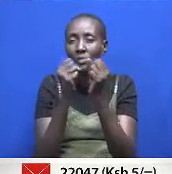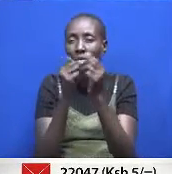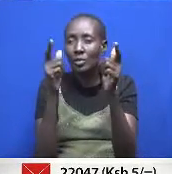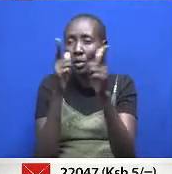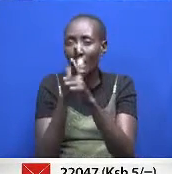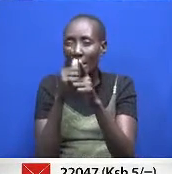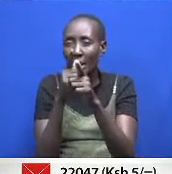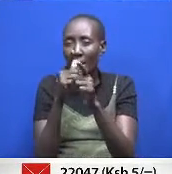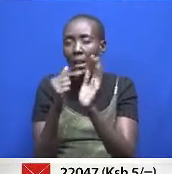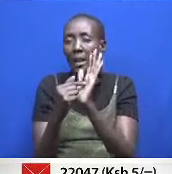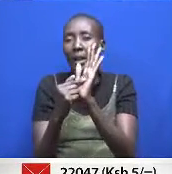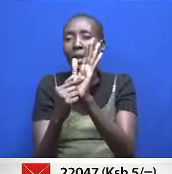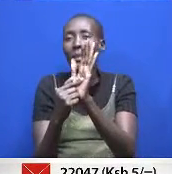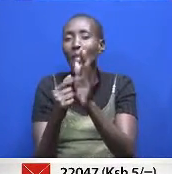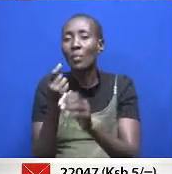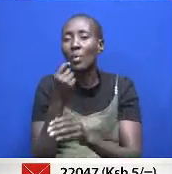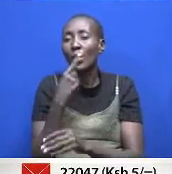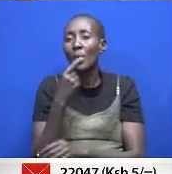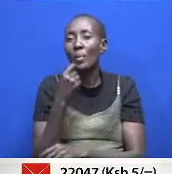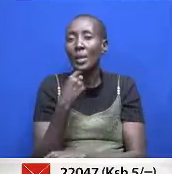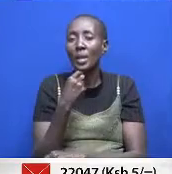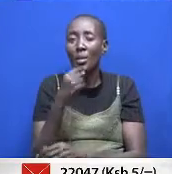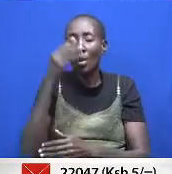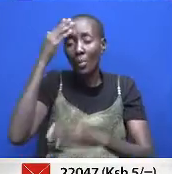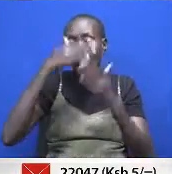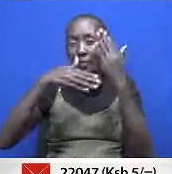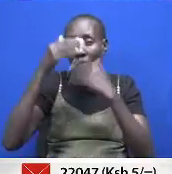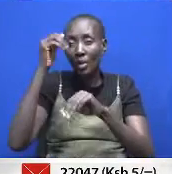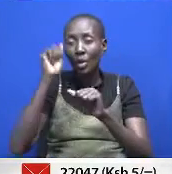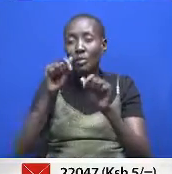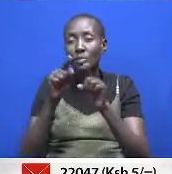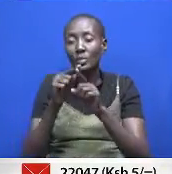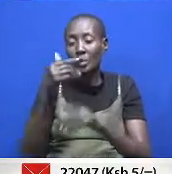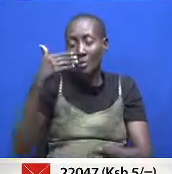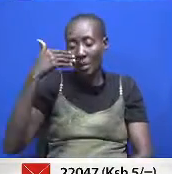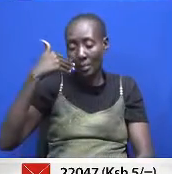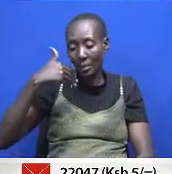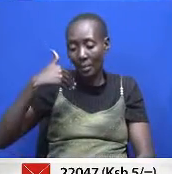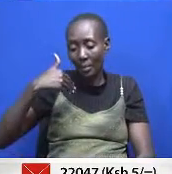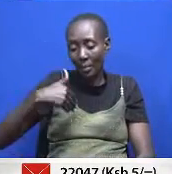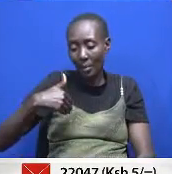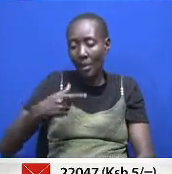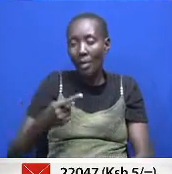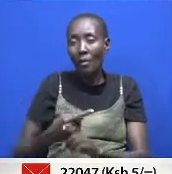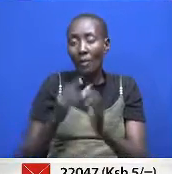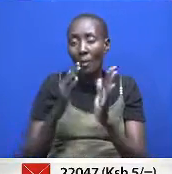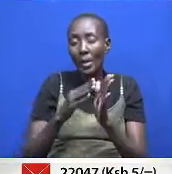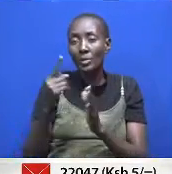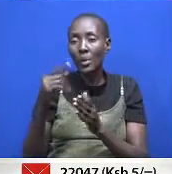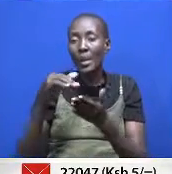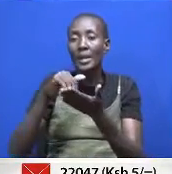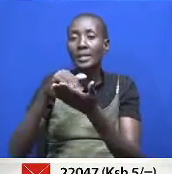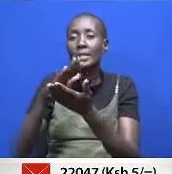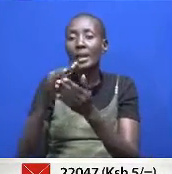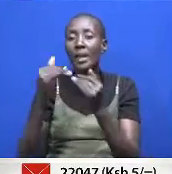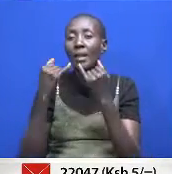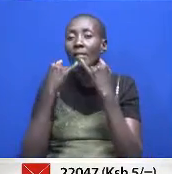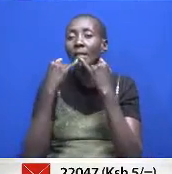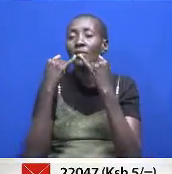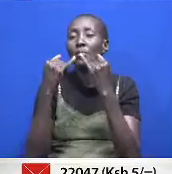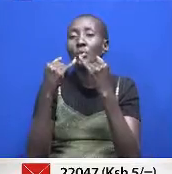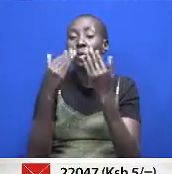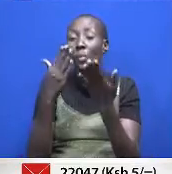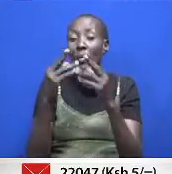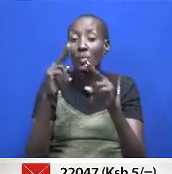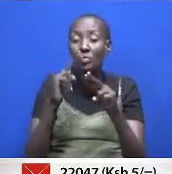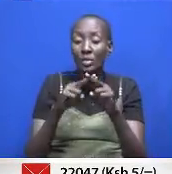for instance, you'll be able to perform operations from one place and send the information, or somebody is sitting somewhere